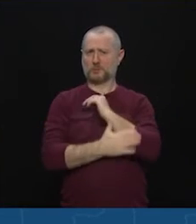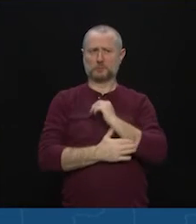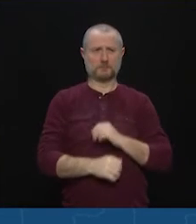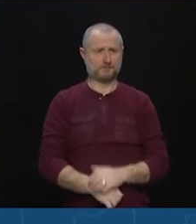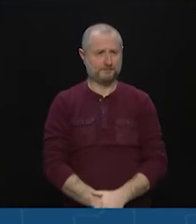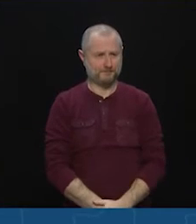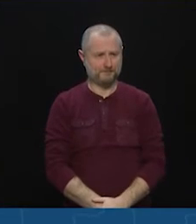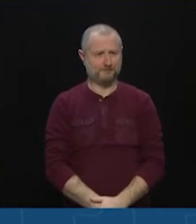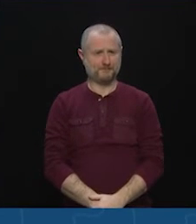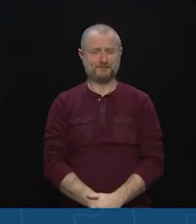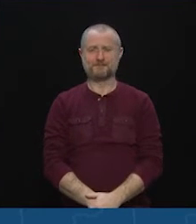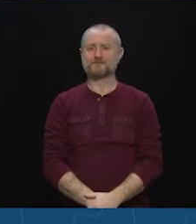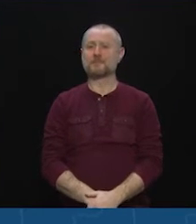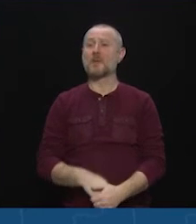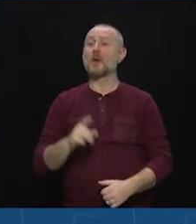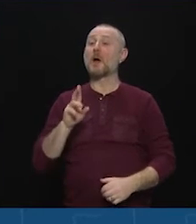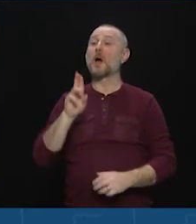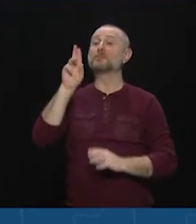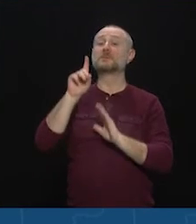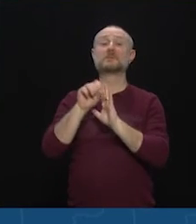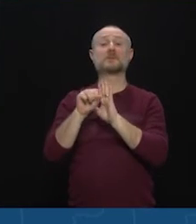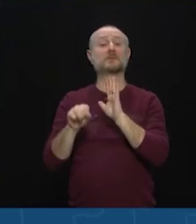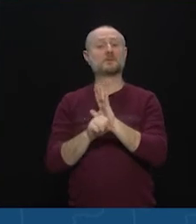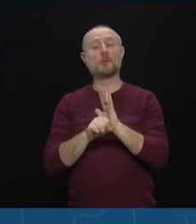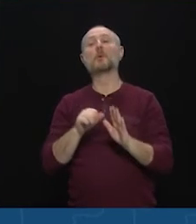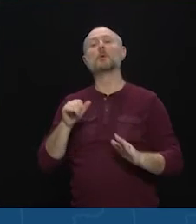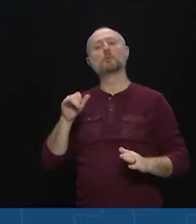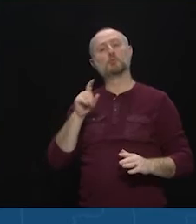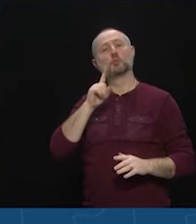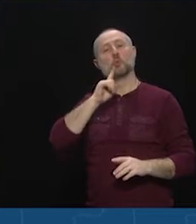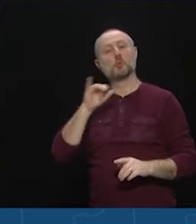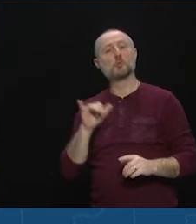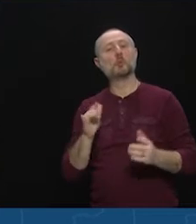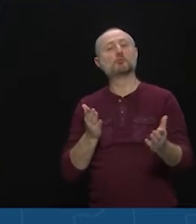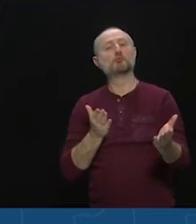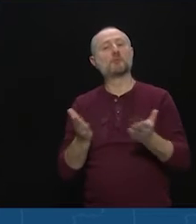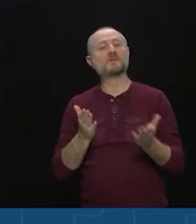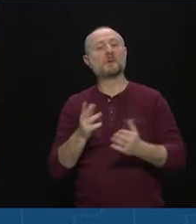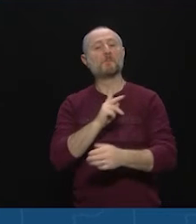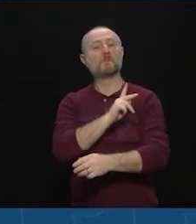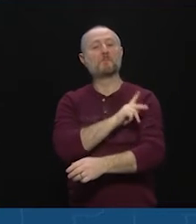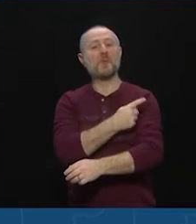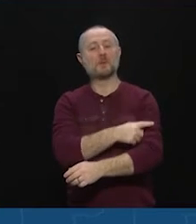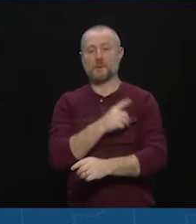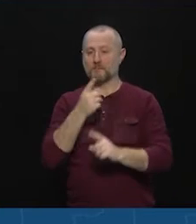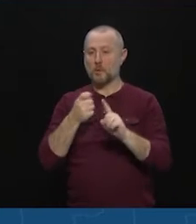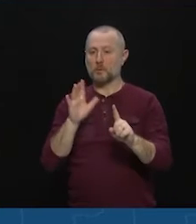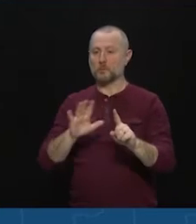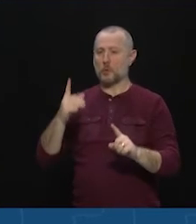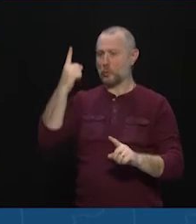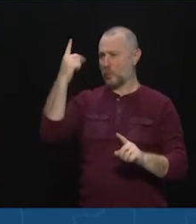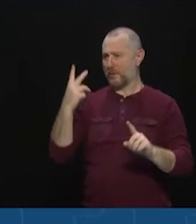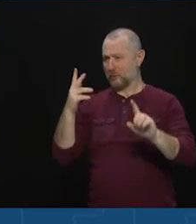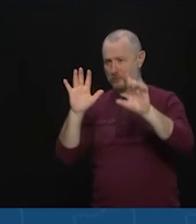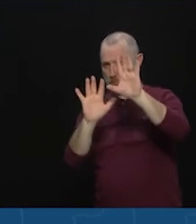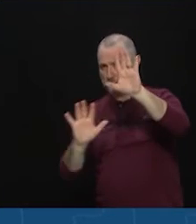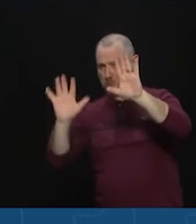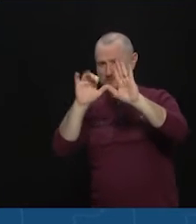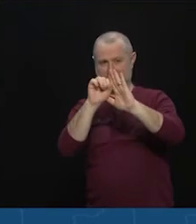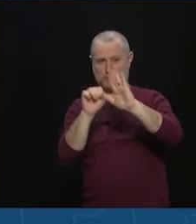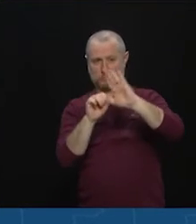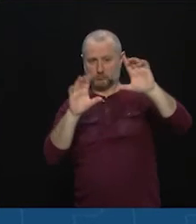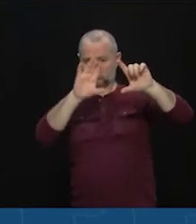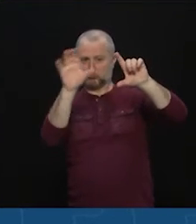Upstate also serves patients from a third of the state. When we did struggle with huge demand and staff